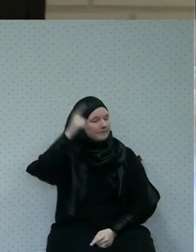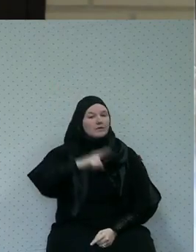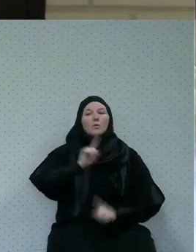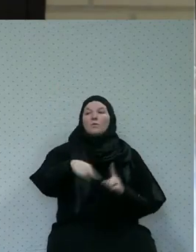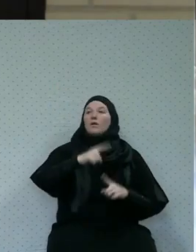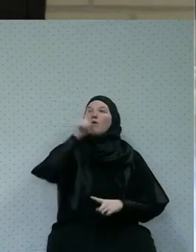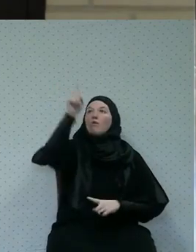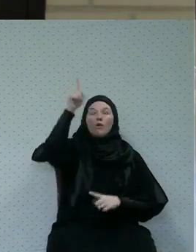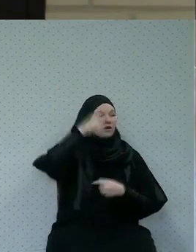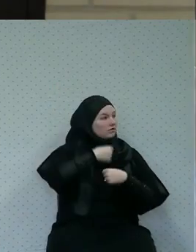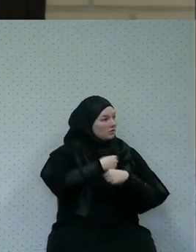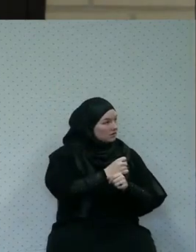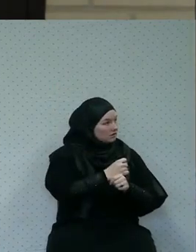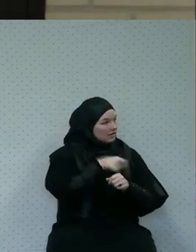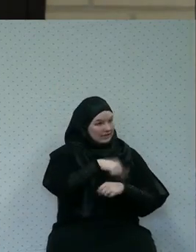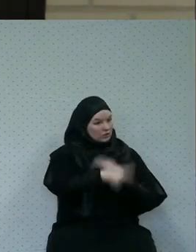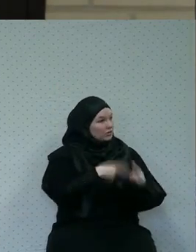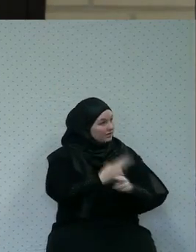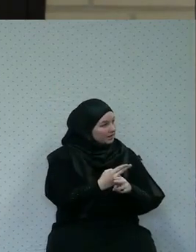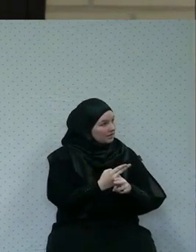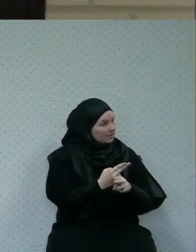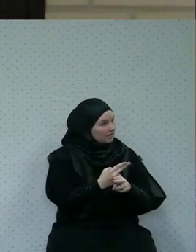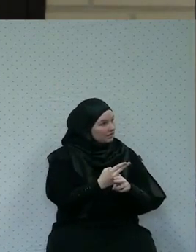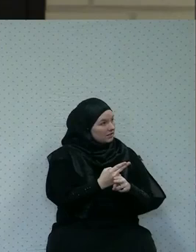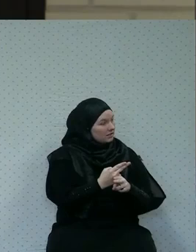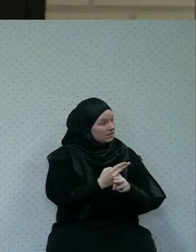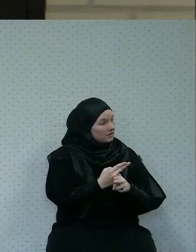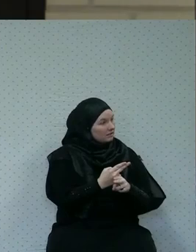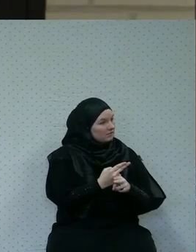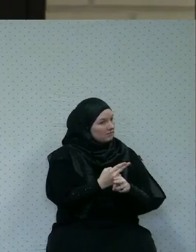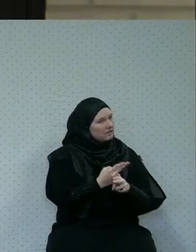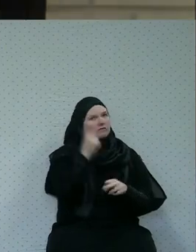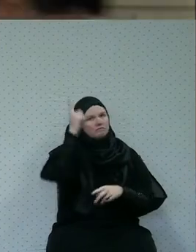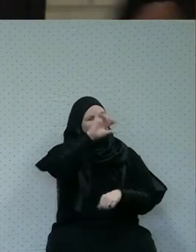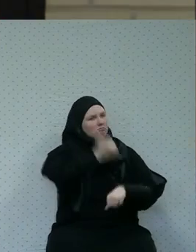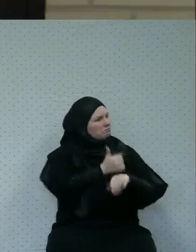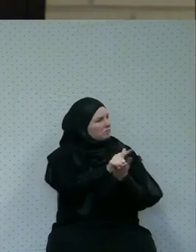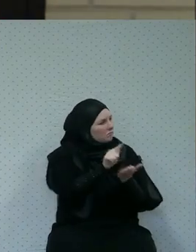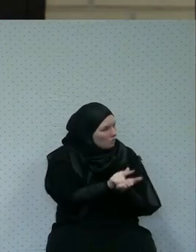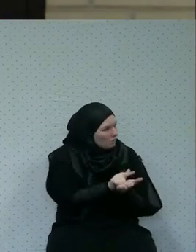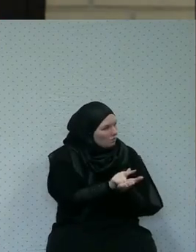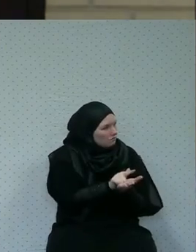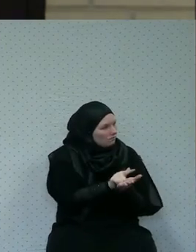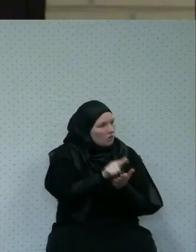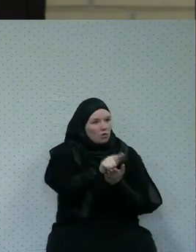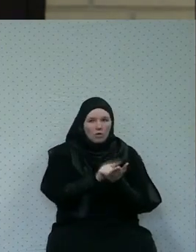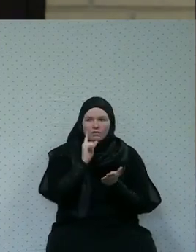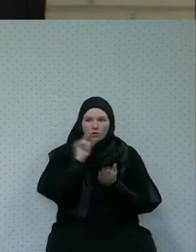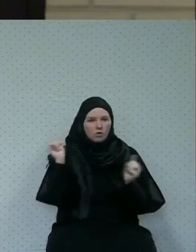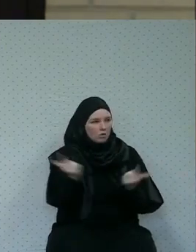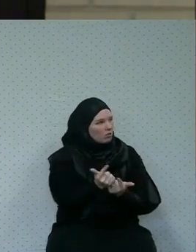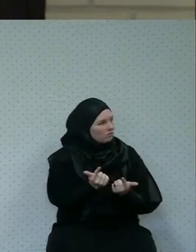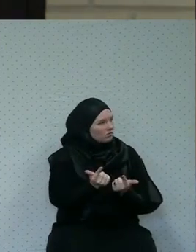ta'ala created this universe, He set laws for all of His